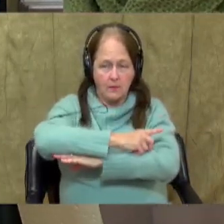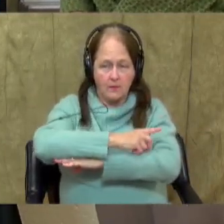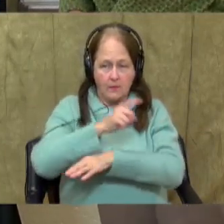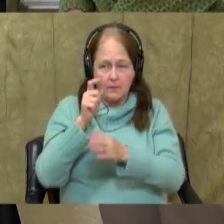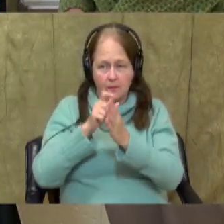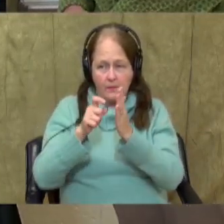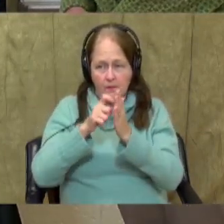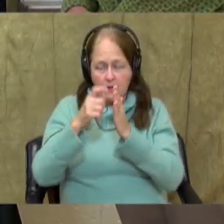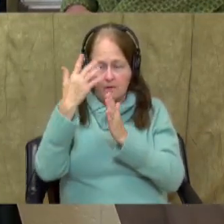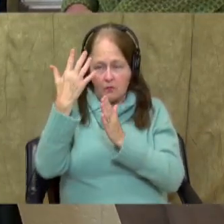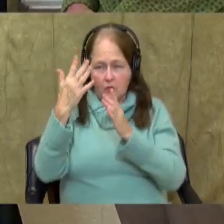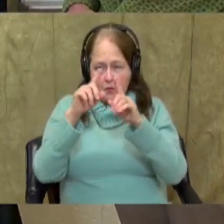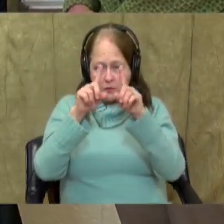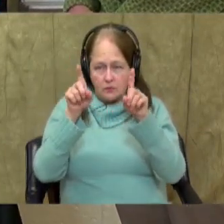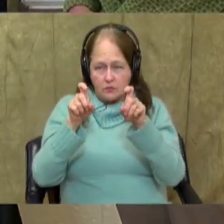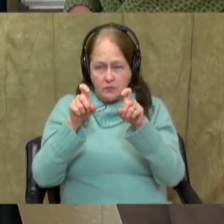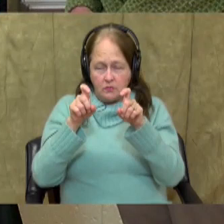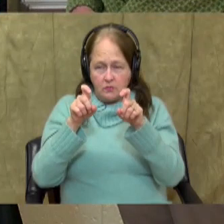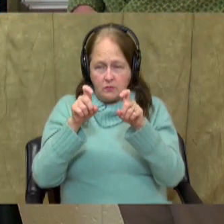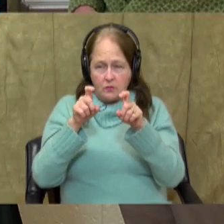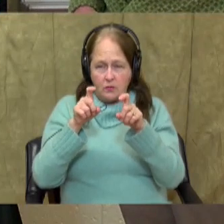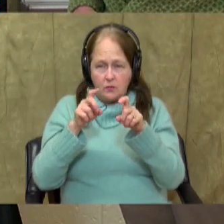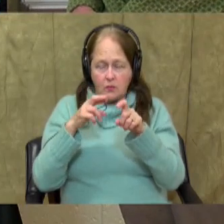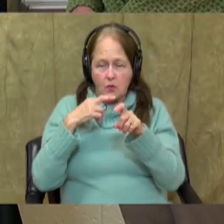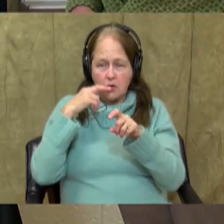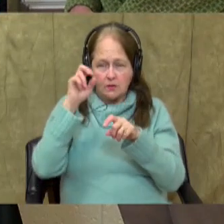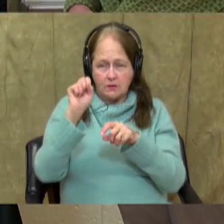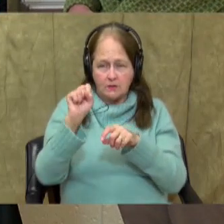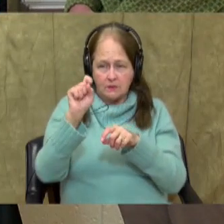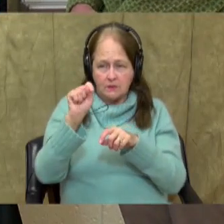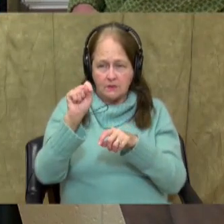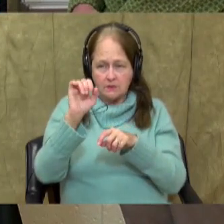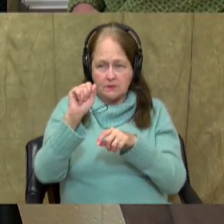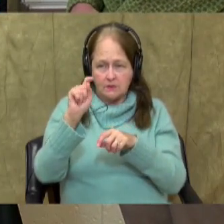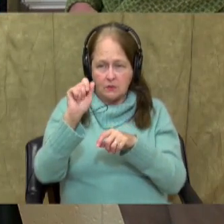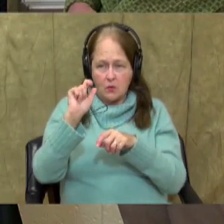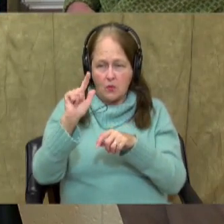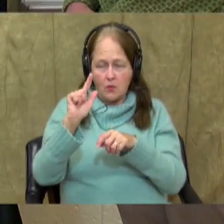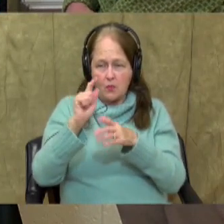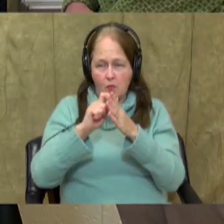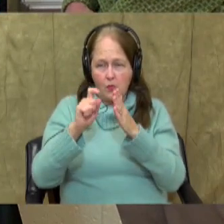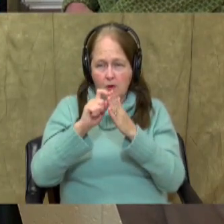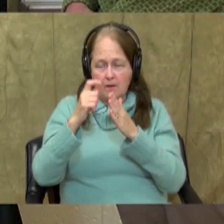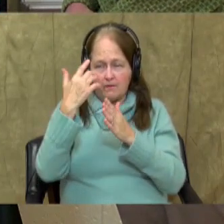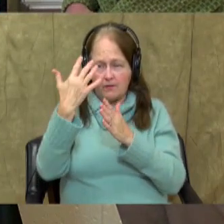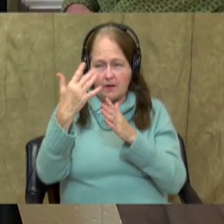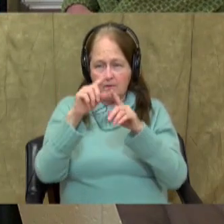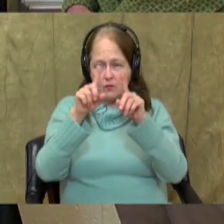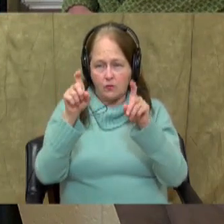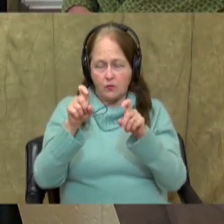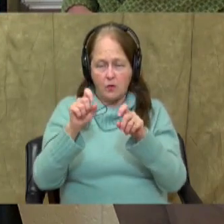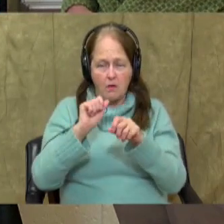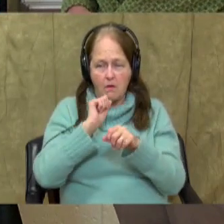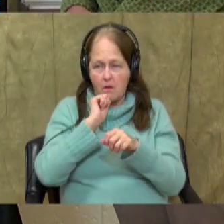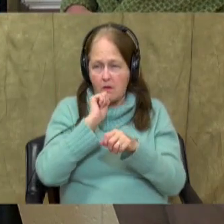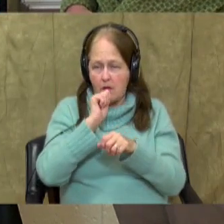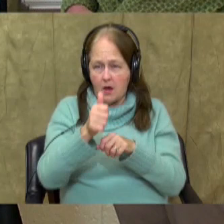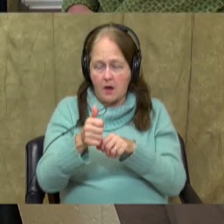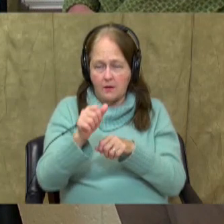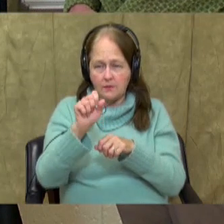to write down 5 questions that are statistical and then write down 5 questions that are